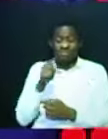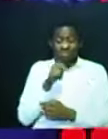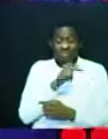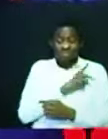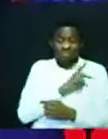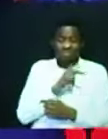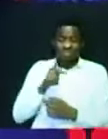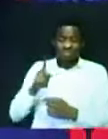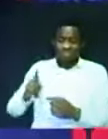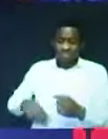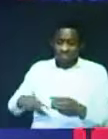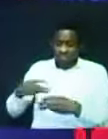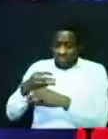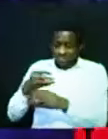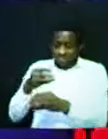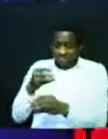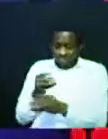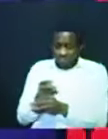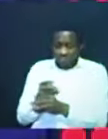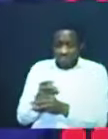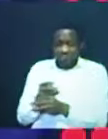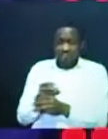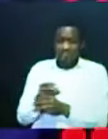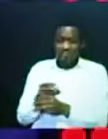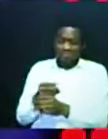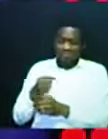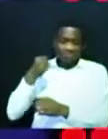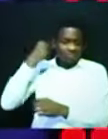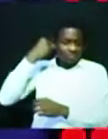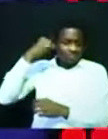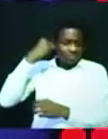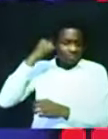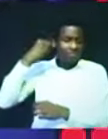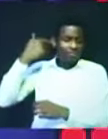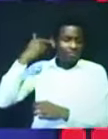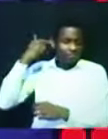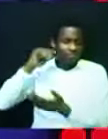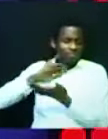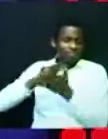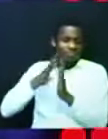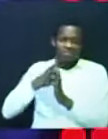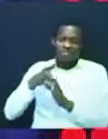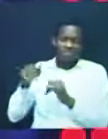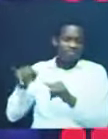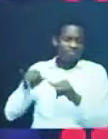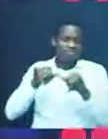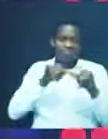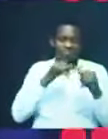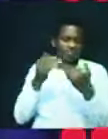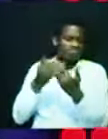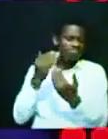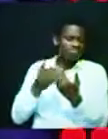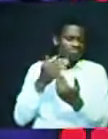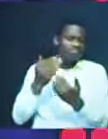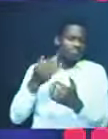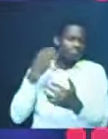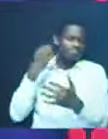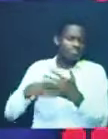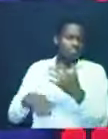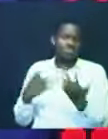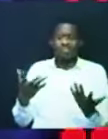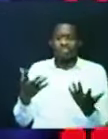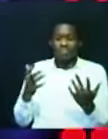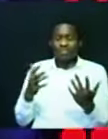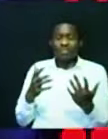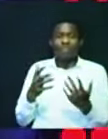made silver and gold as common in Jerusalem as stones, and cedar as plentiful as sycamore